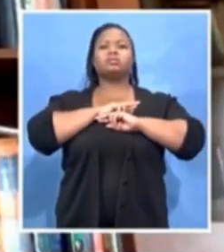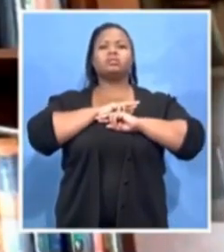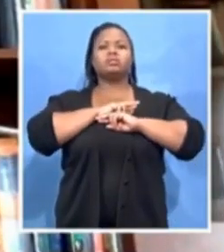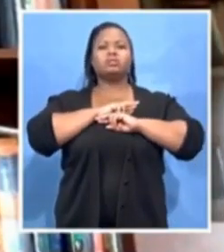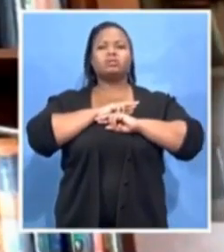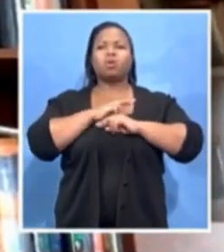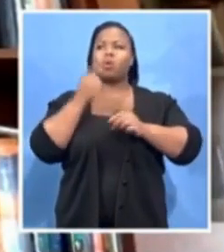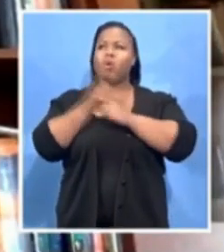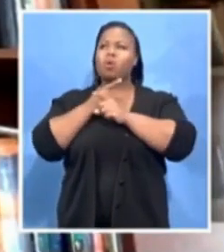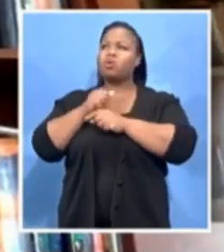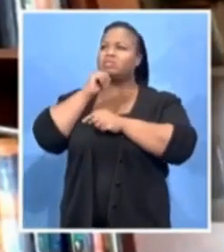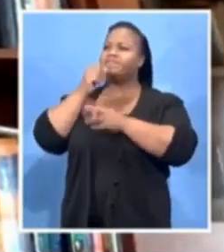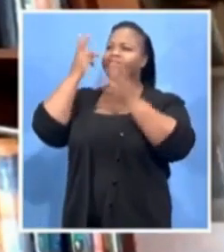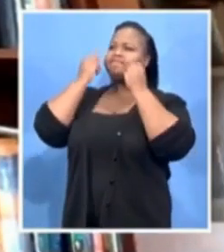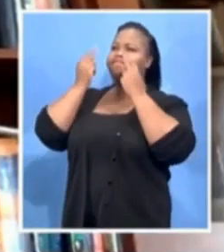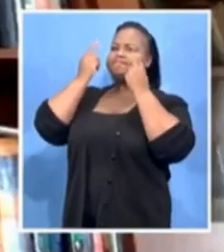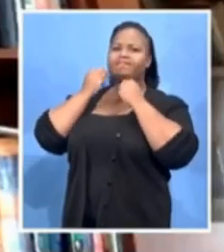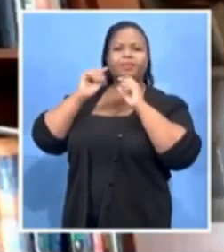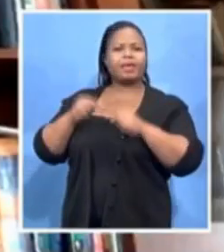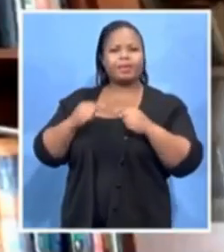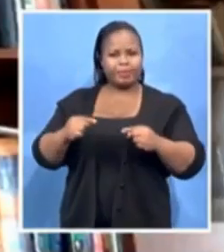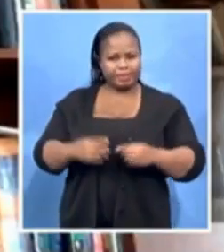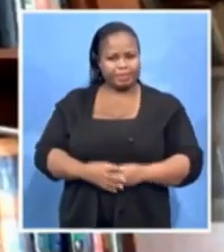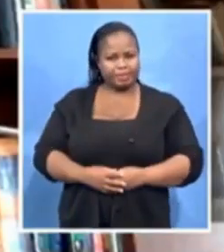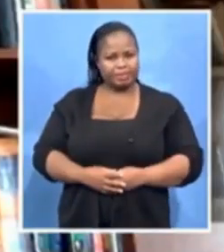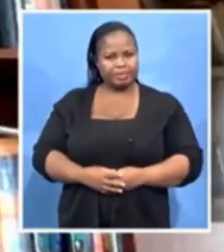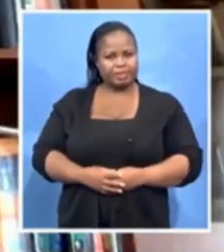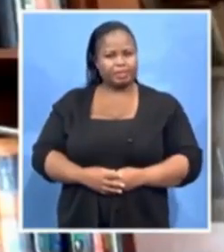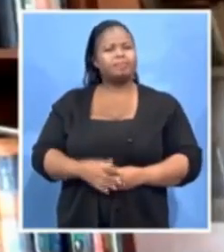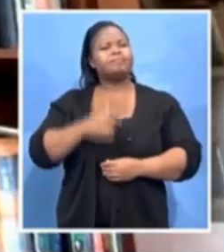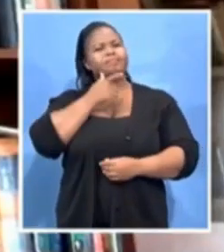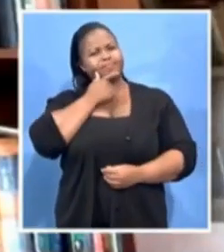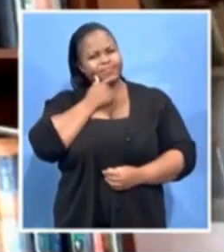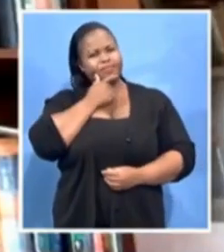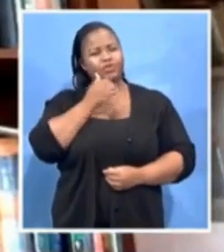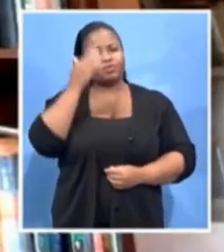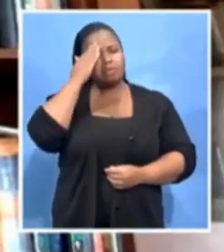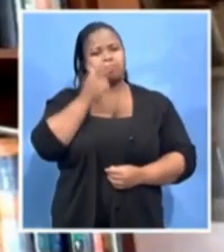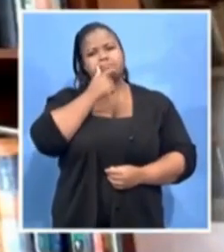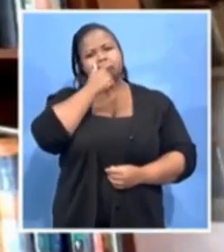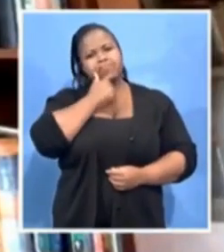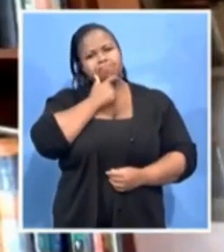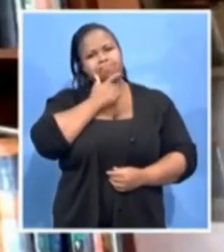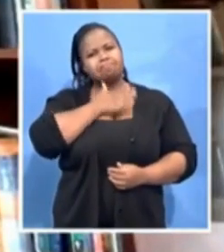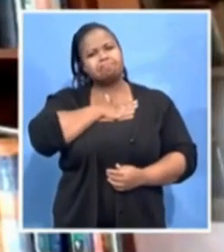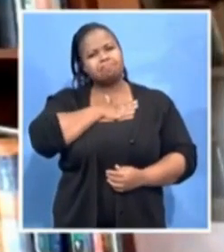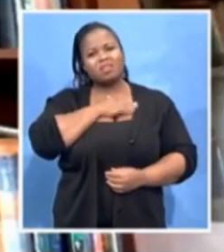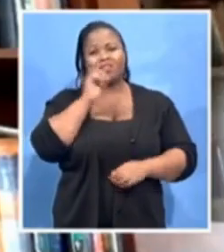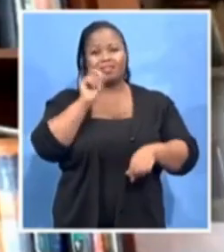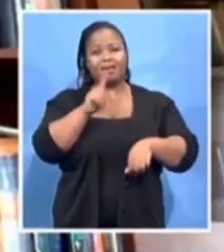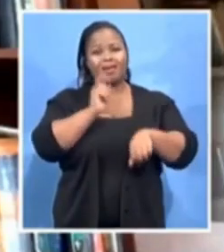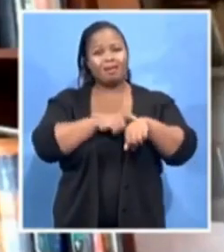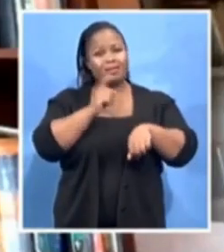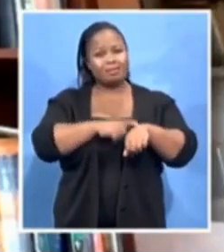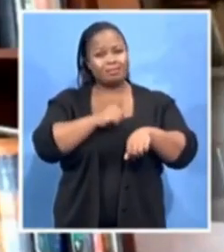And you know, what is sad at that time, through the activities